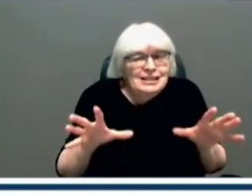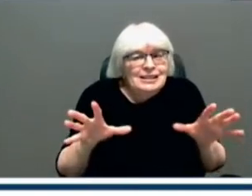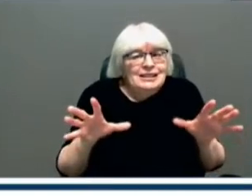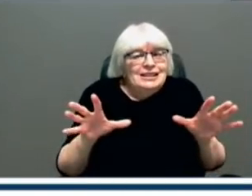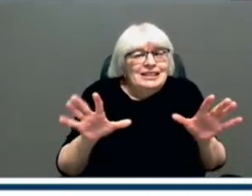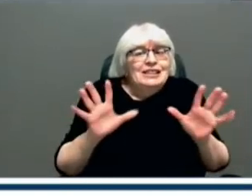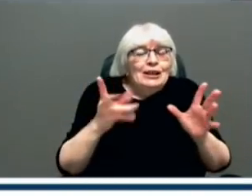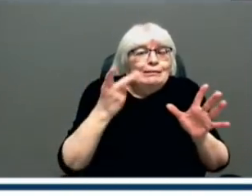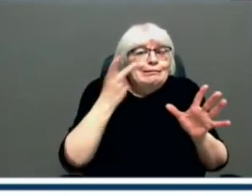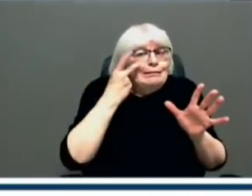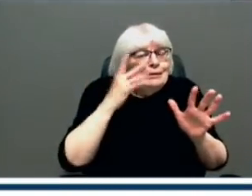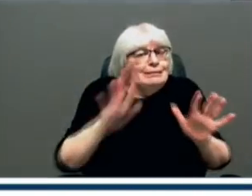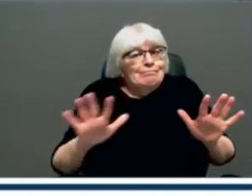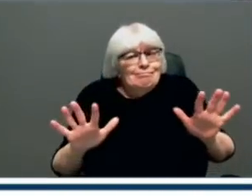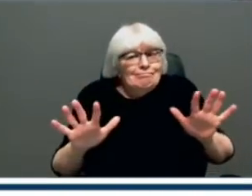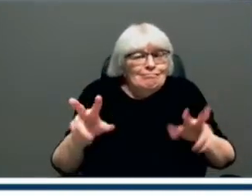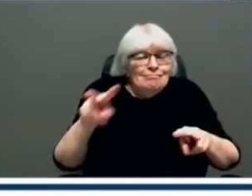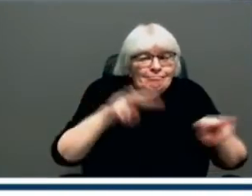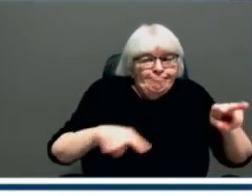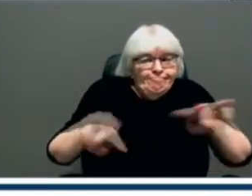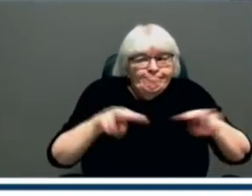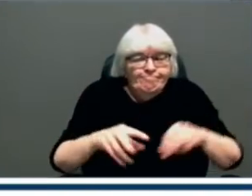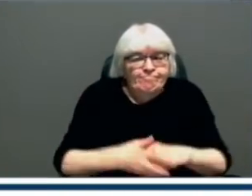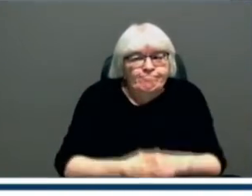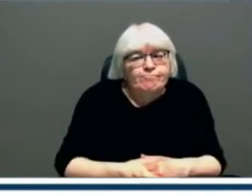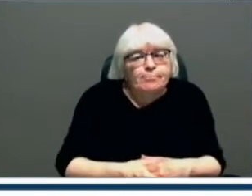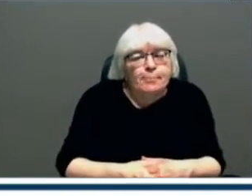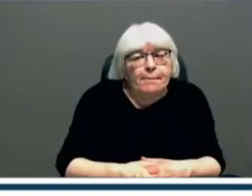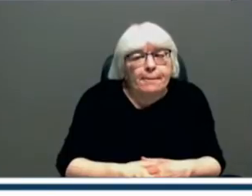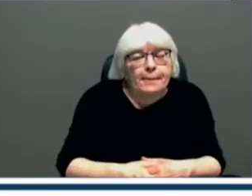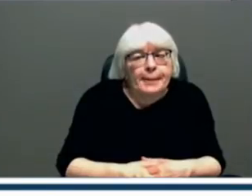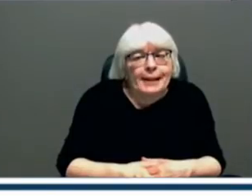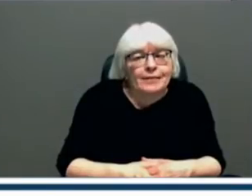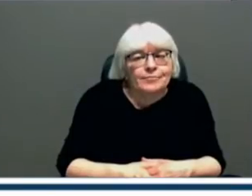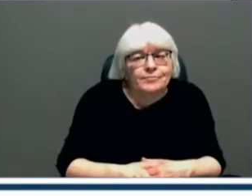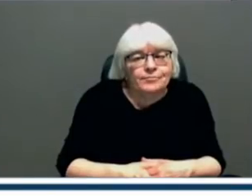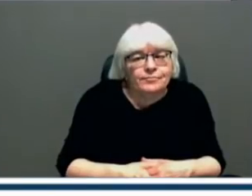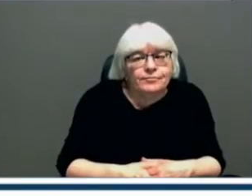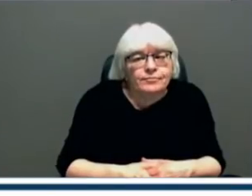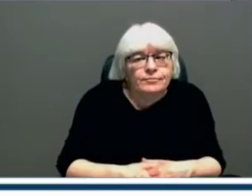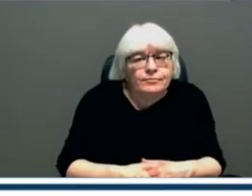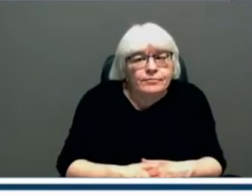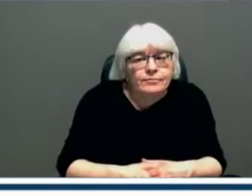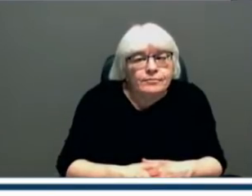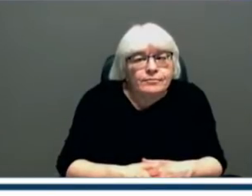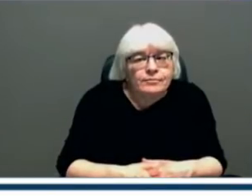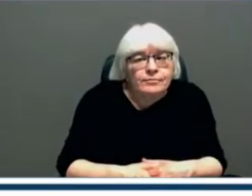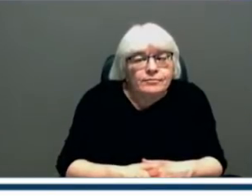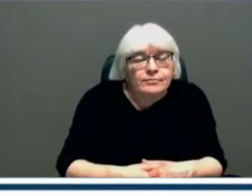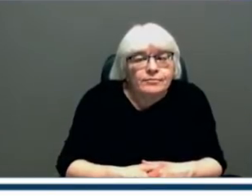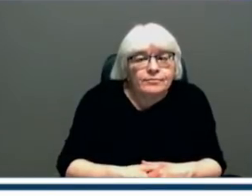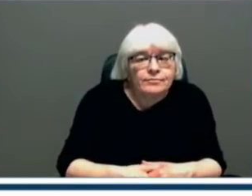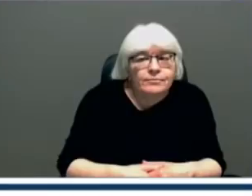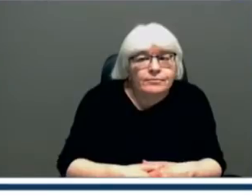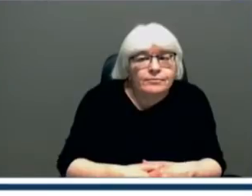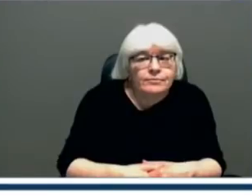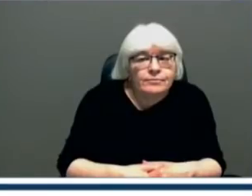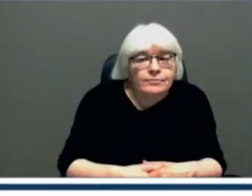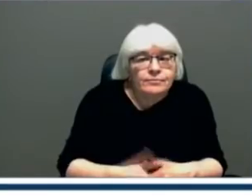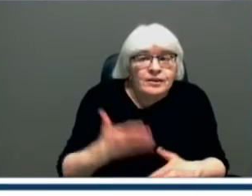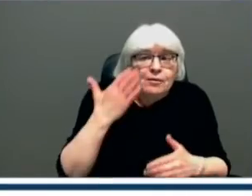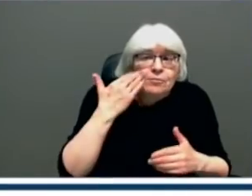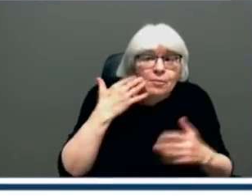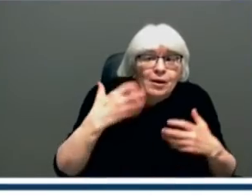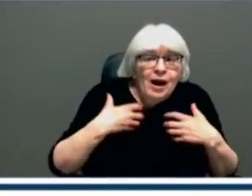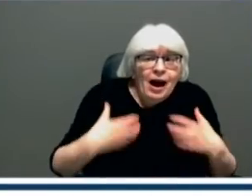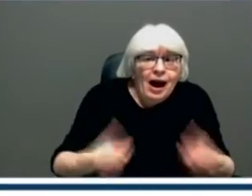Thank you, Heather. I'll go with my second here. Dr. Strang, recent stats from NS Health say more than 630 employees